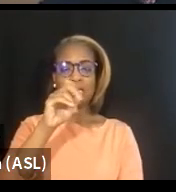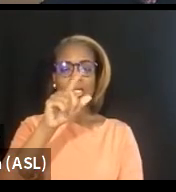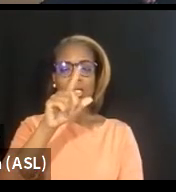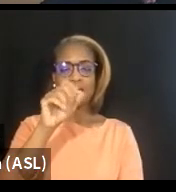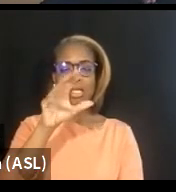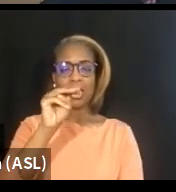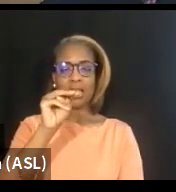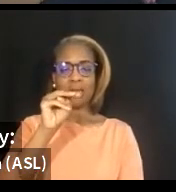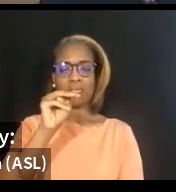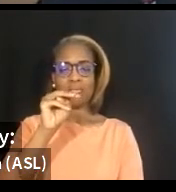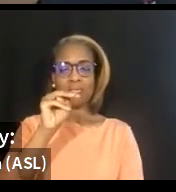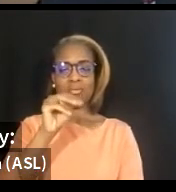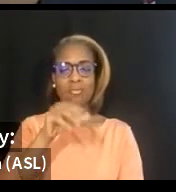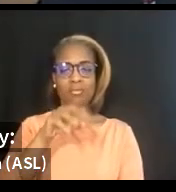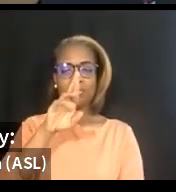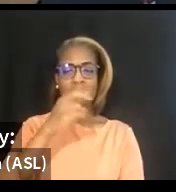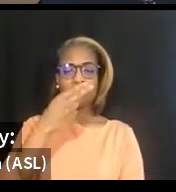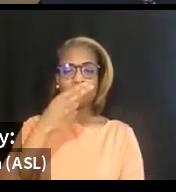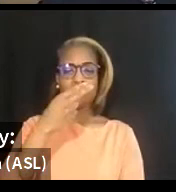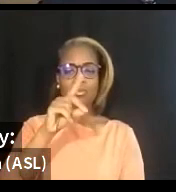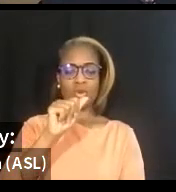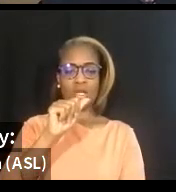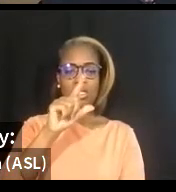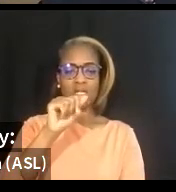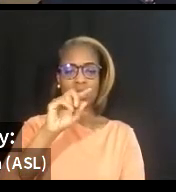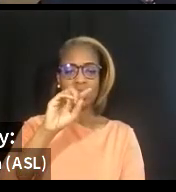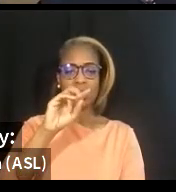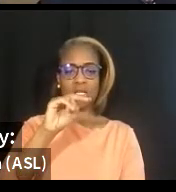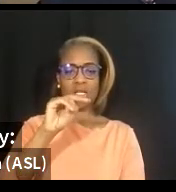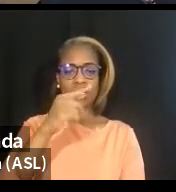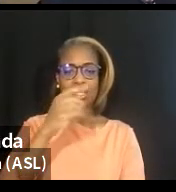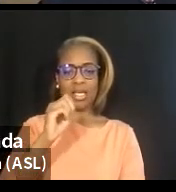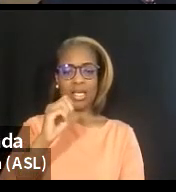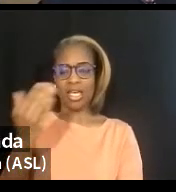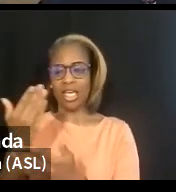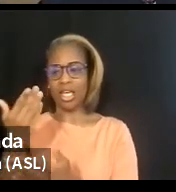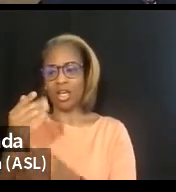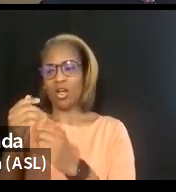Rhonda Lang. Present, attending remotely from Reed City.